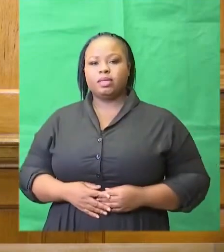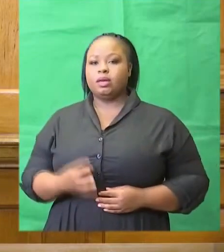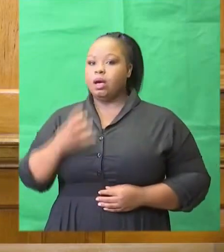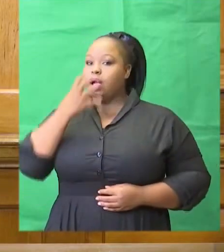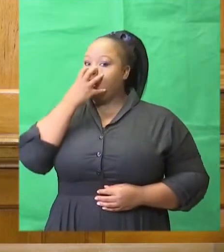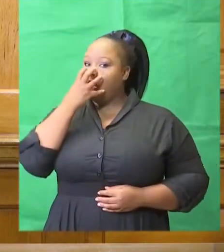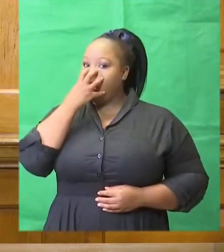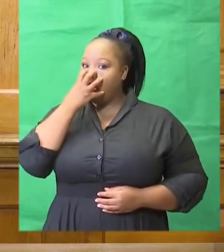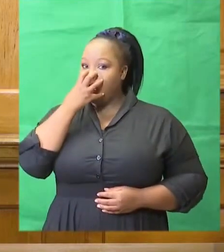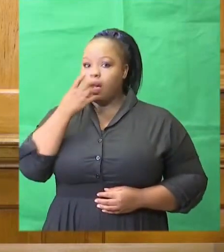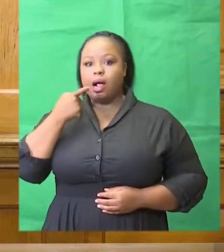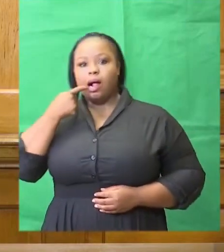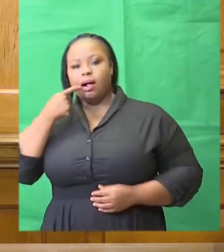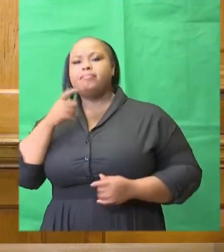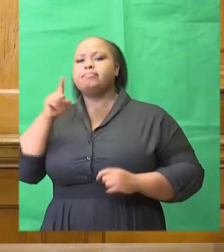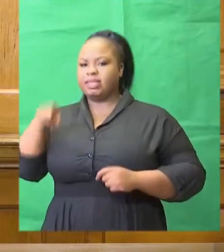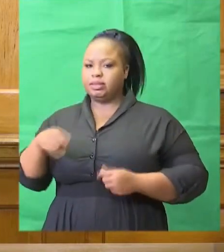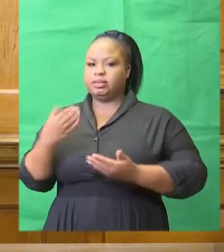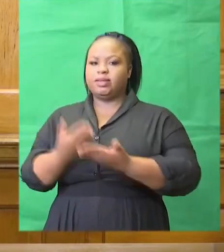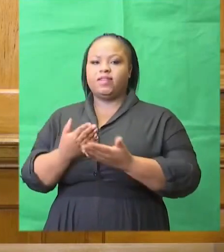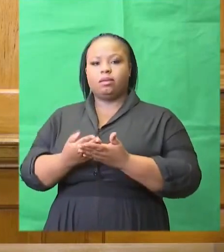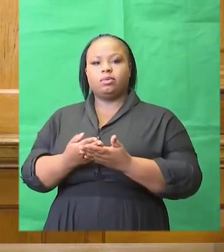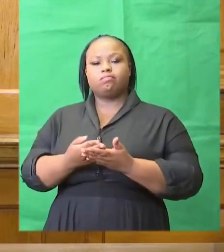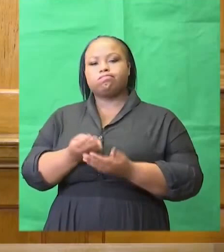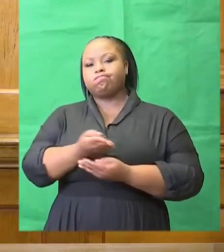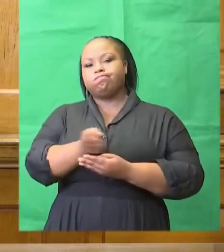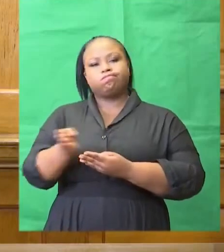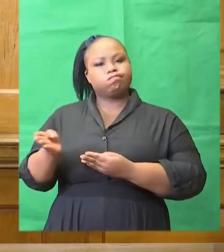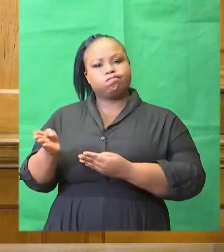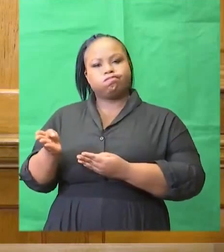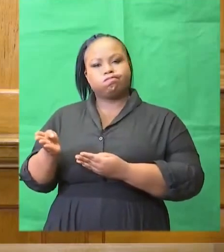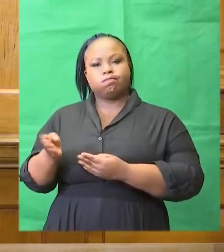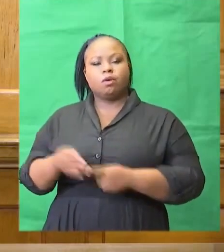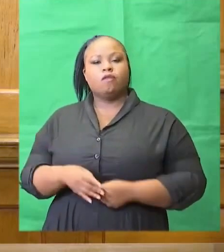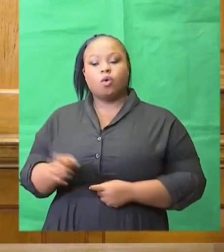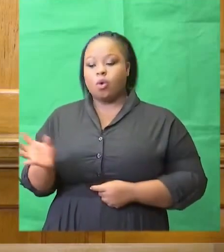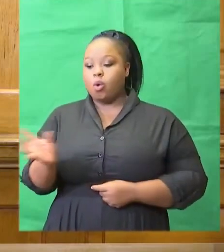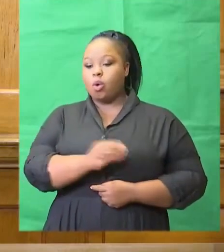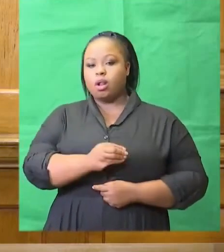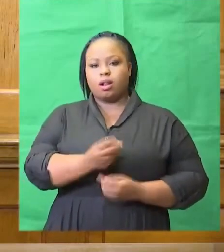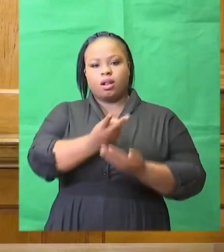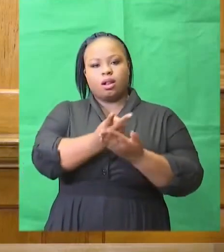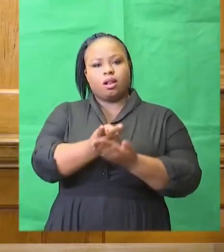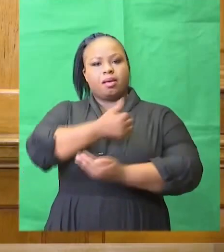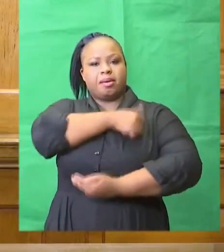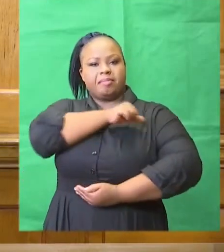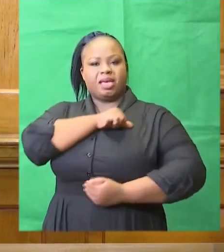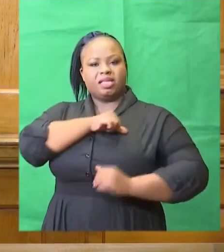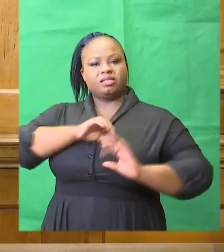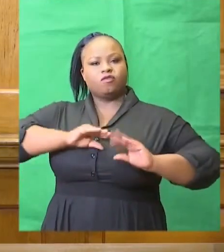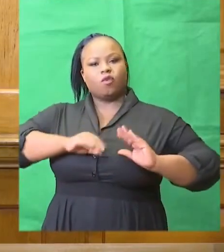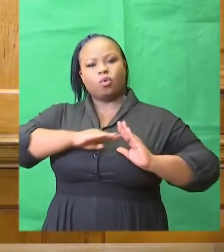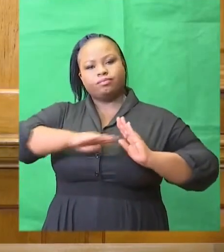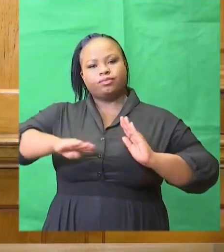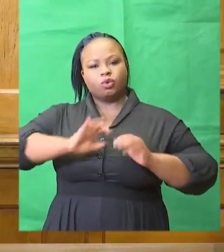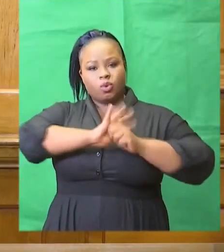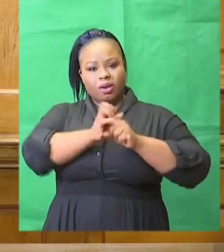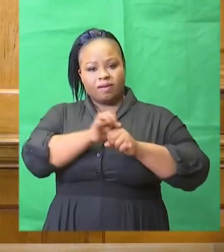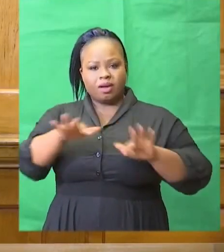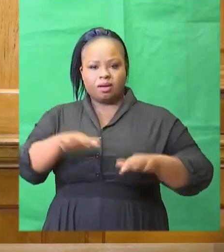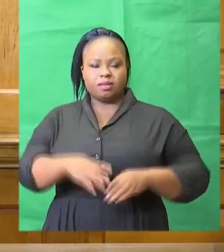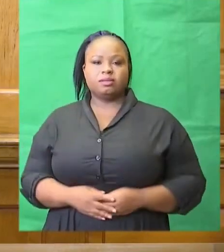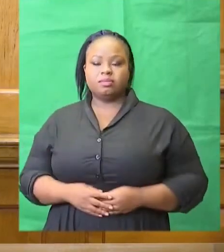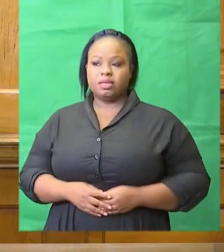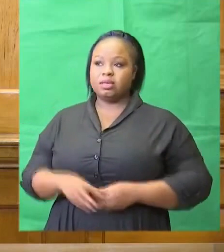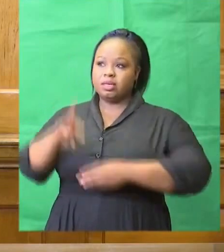oxygen supply is available to all beds earmarked for COVID-19 care. We will continue to be guided by the